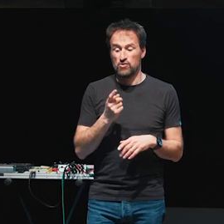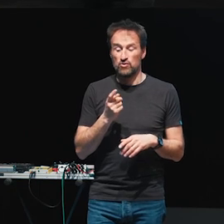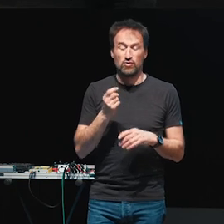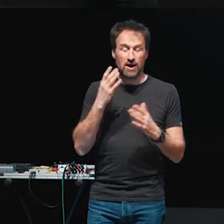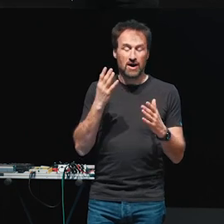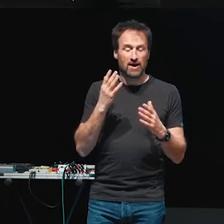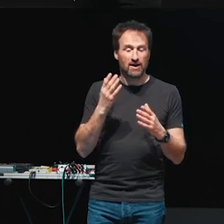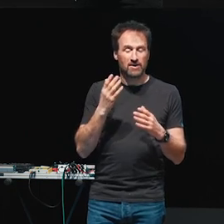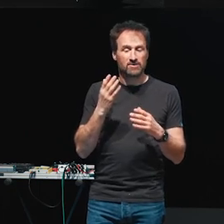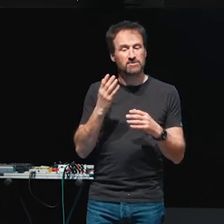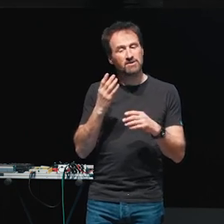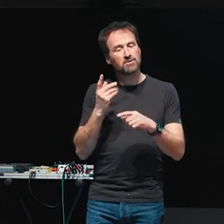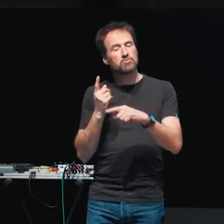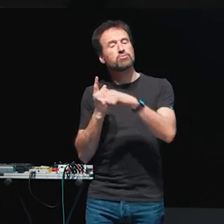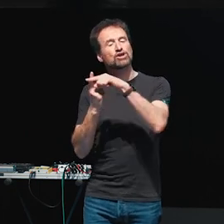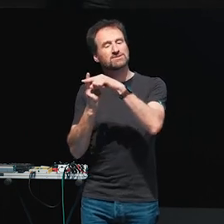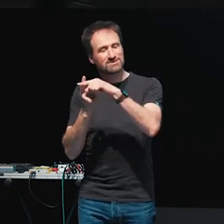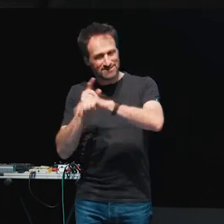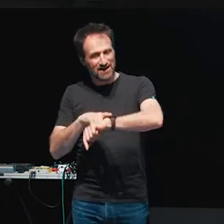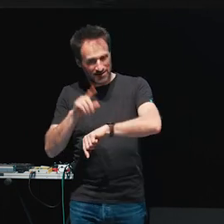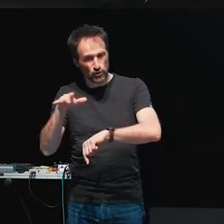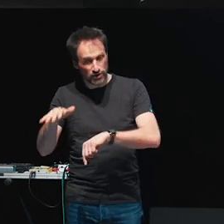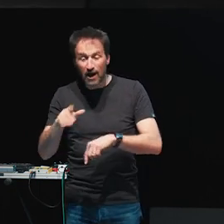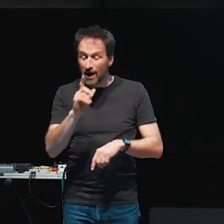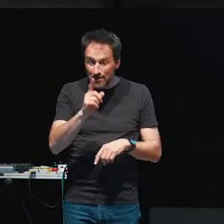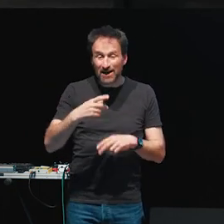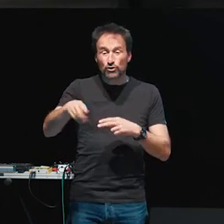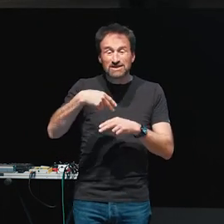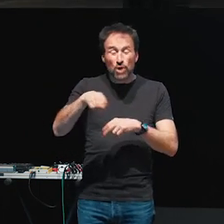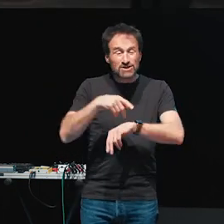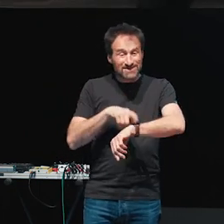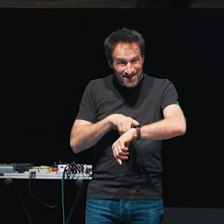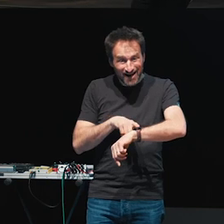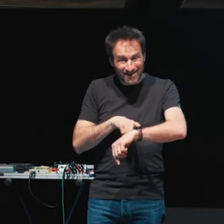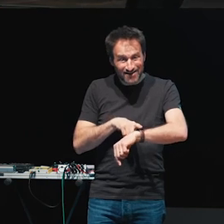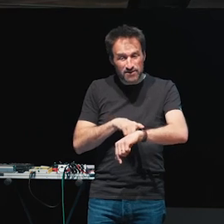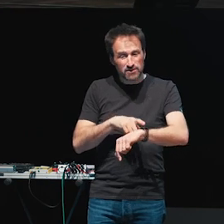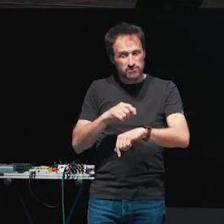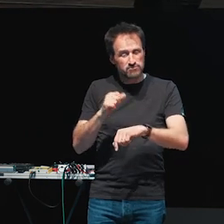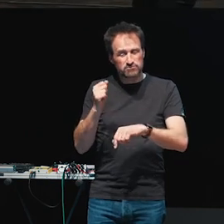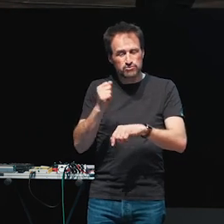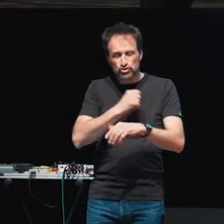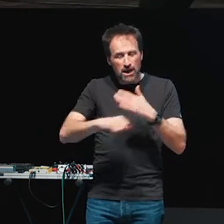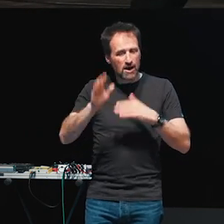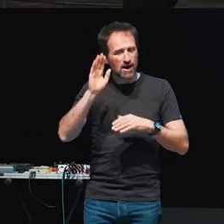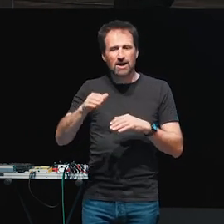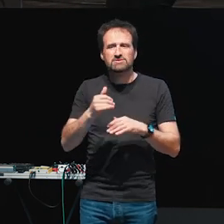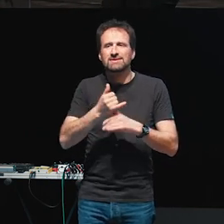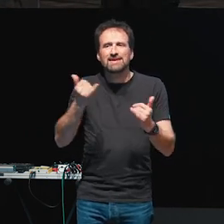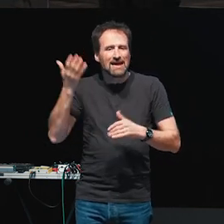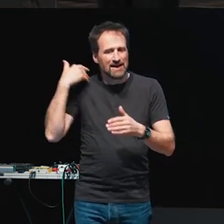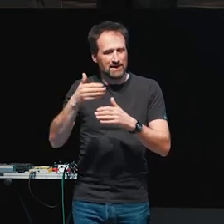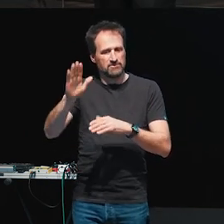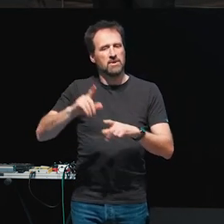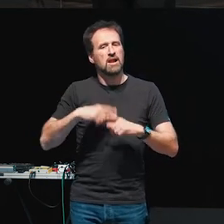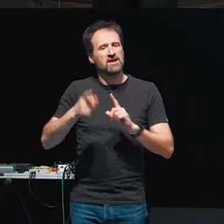but they were still being able to reduce the response time. Moreover, in this product development lifecycle, they were able to